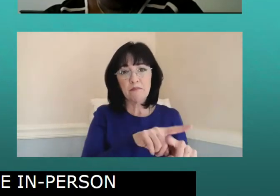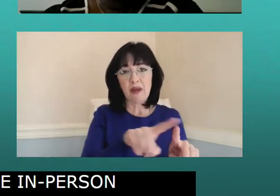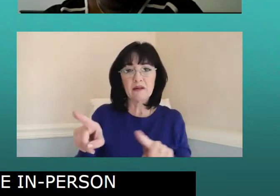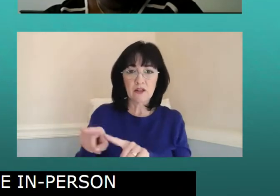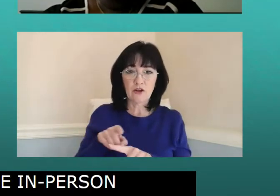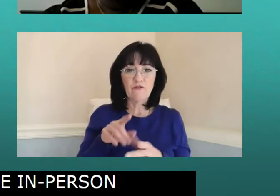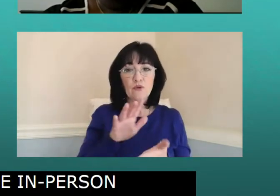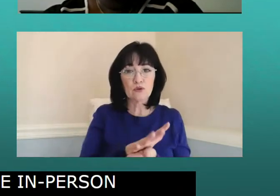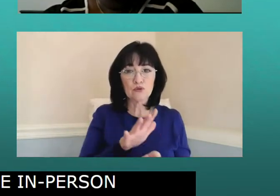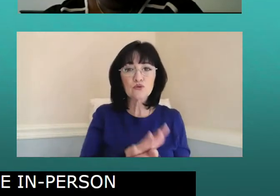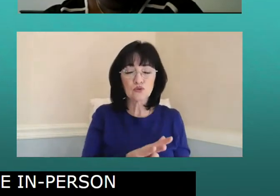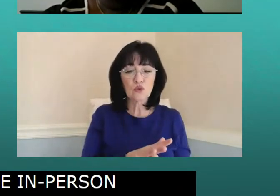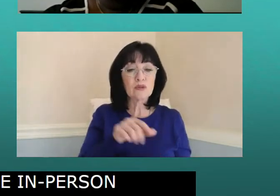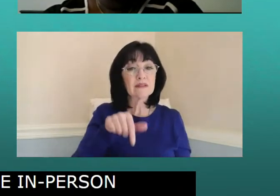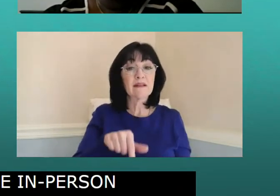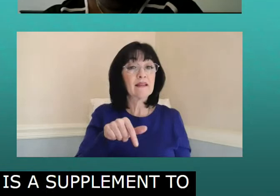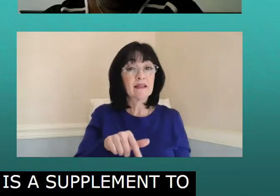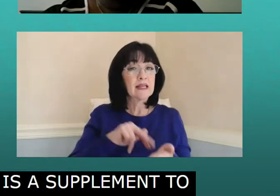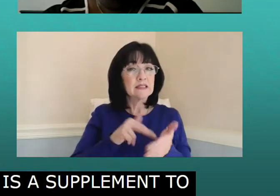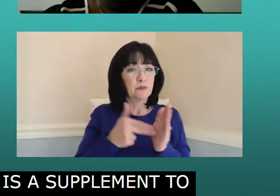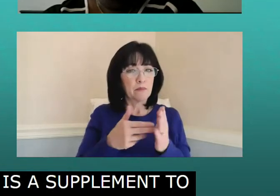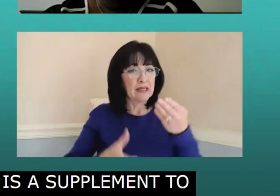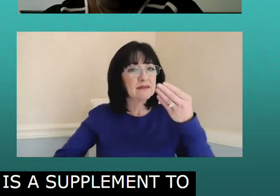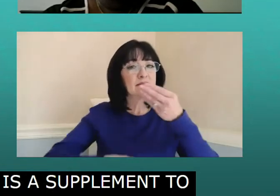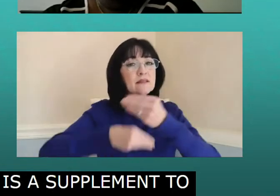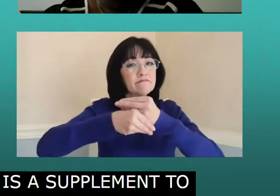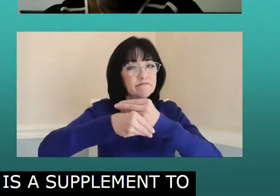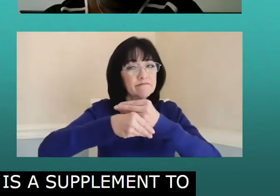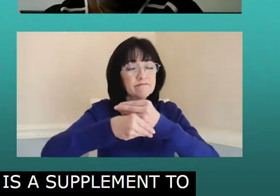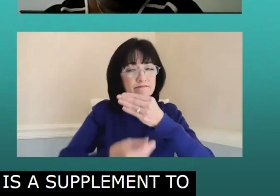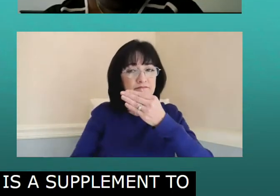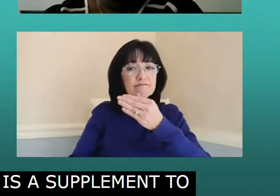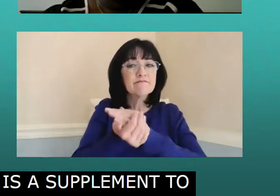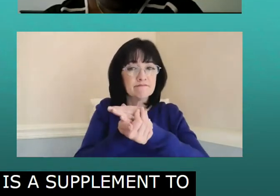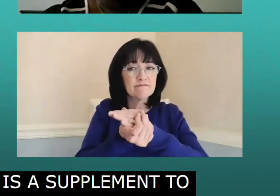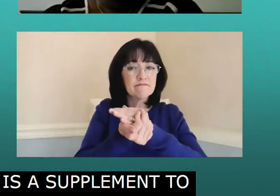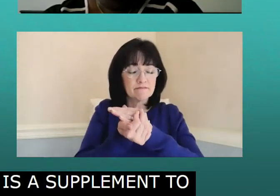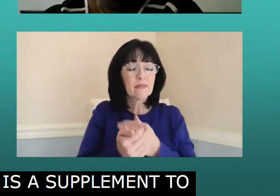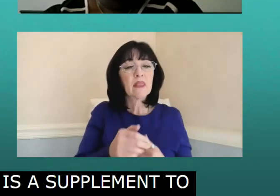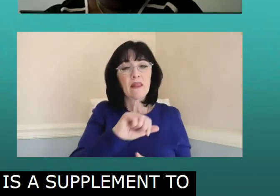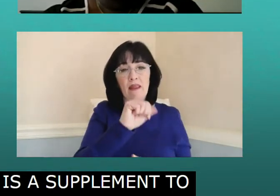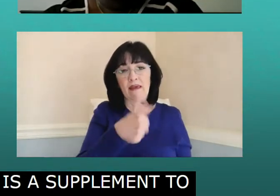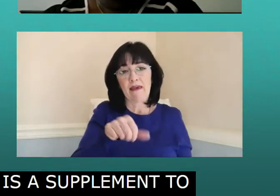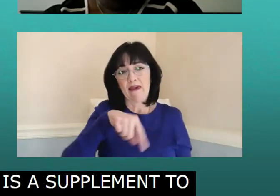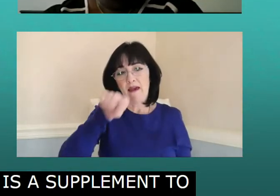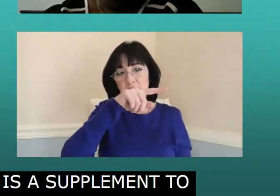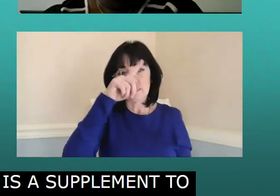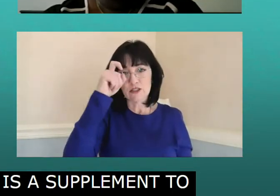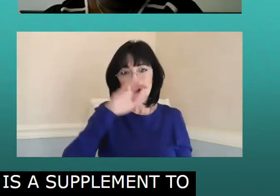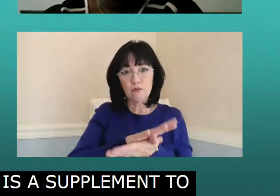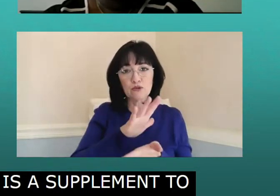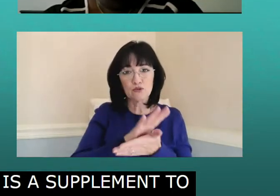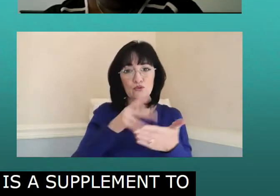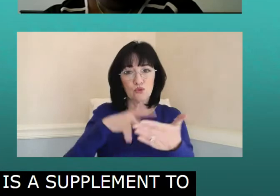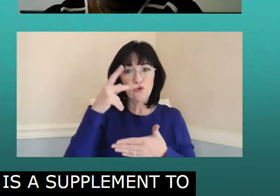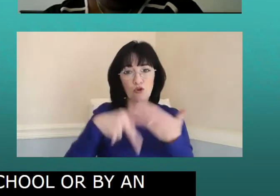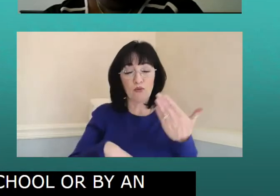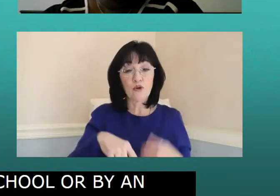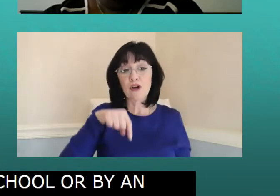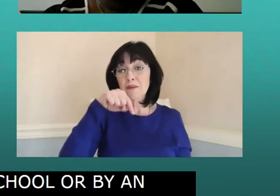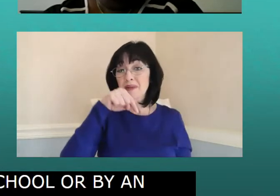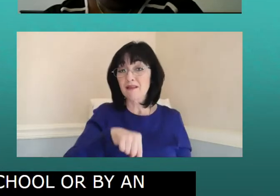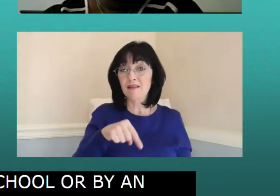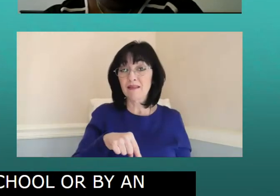be offered in an individual school or by an individual district or charter. This is available, we mentioned